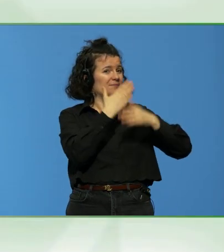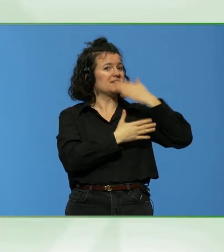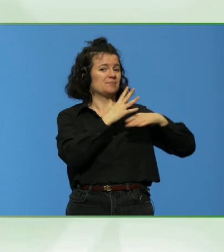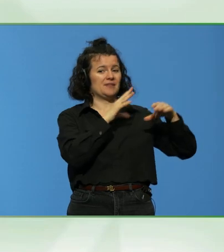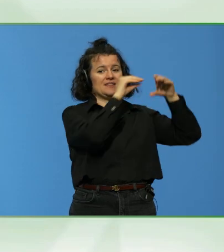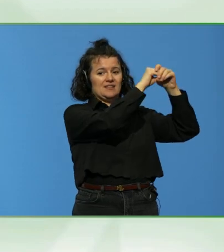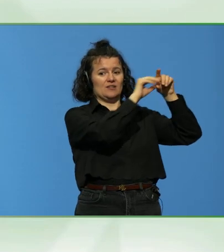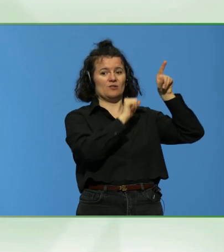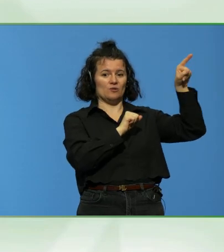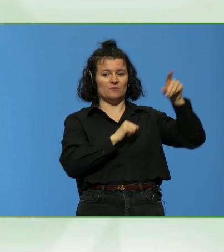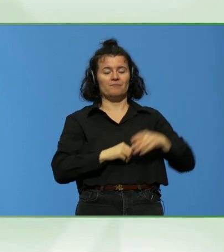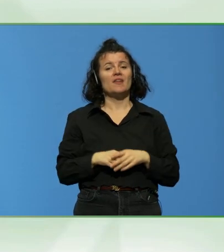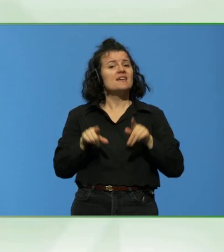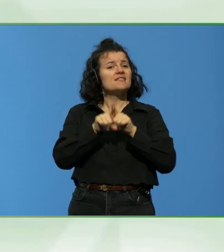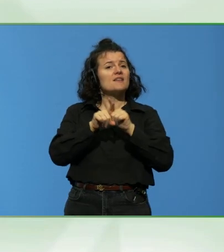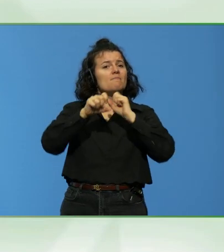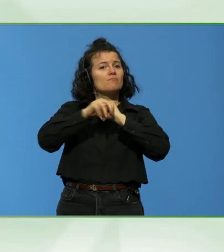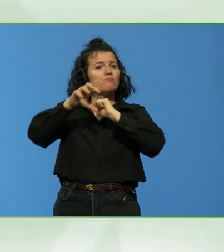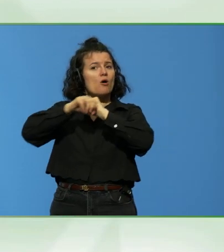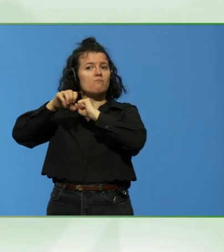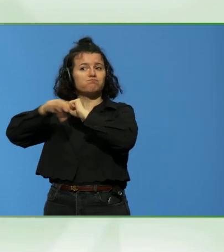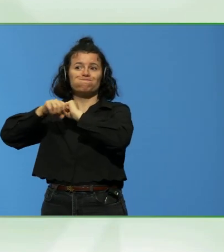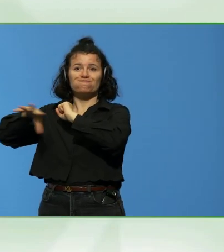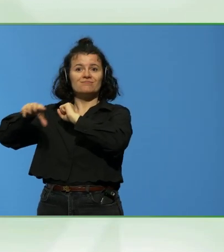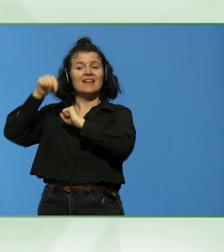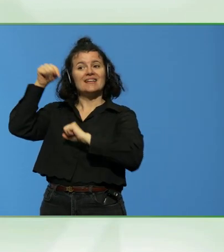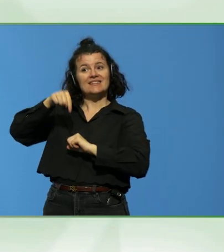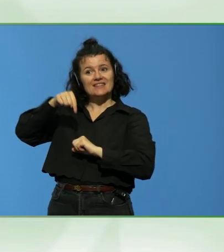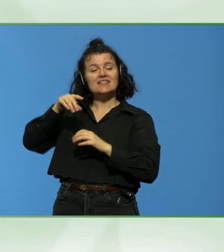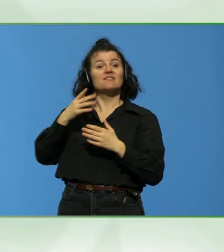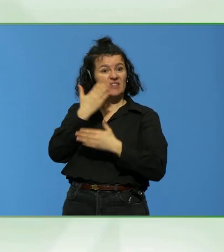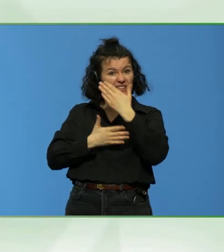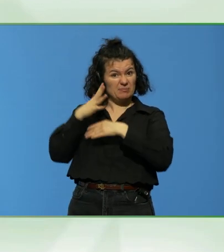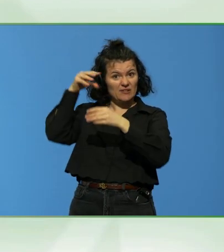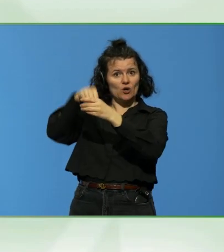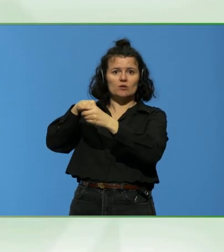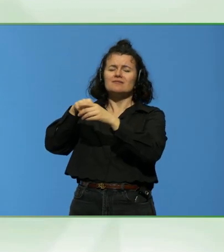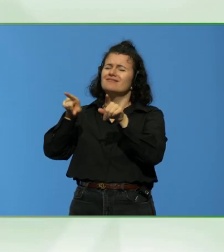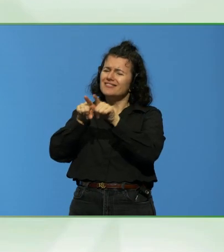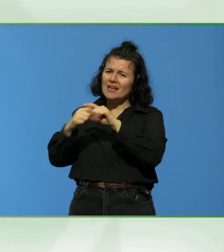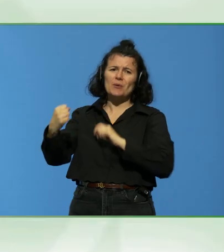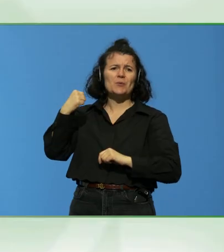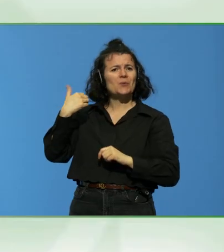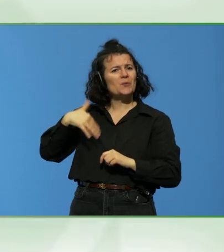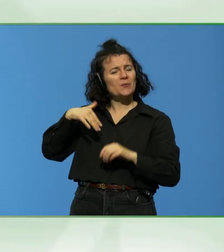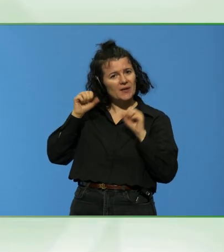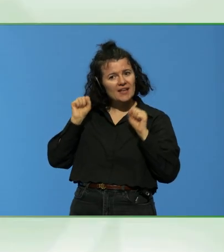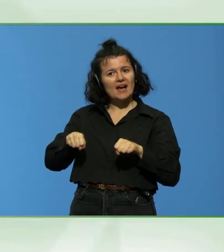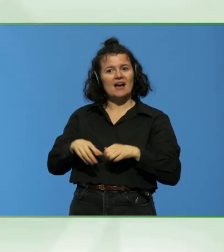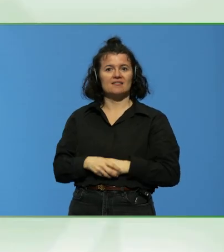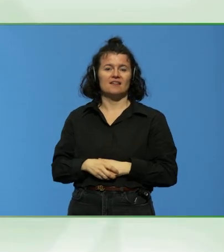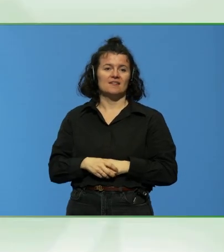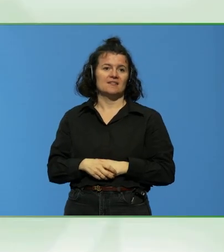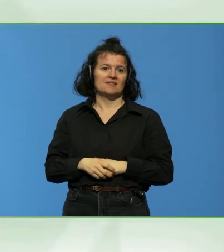really understand the commercial power of disabled people as well, but not just throw out that stat about the spending